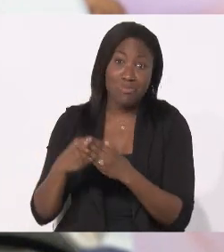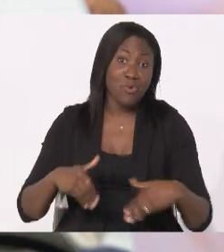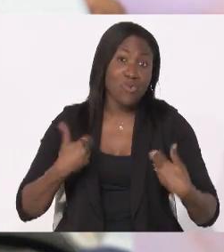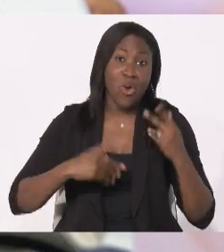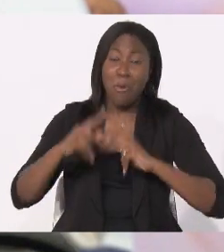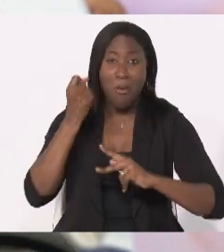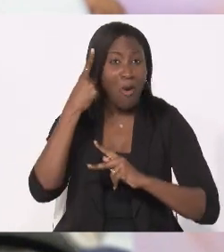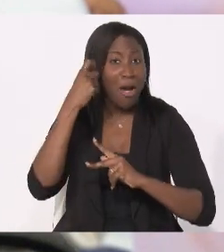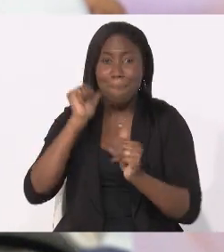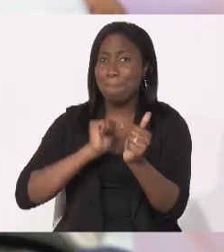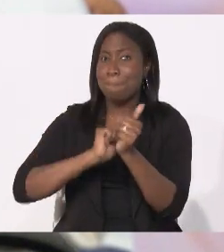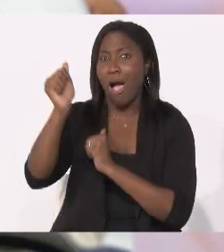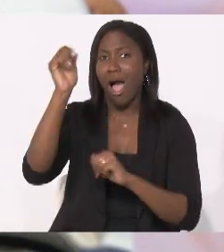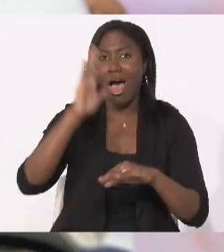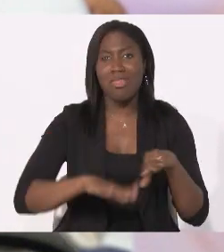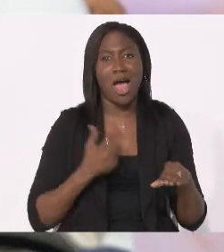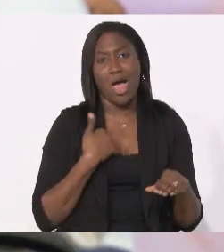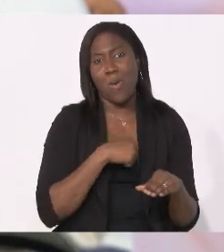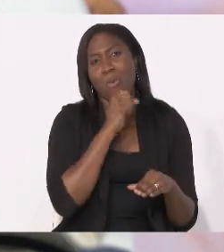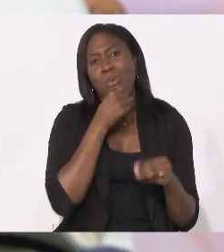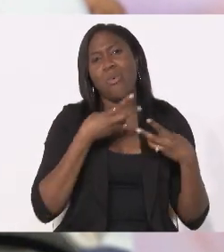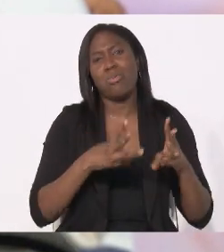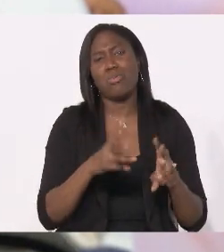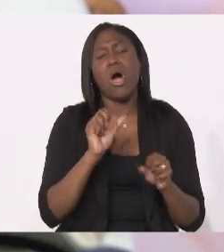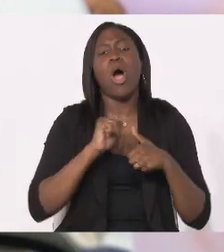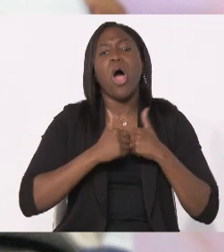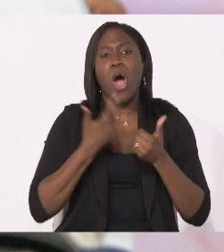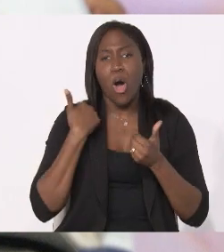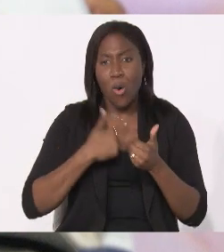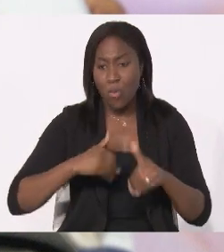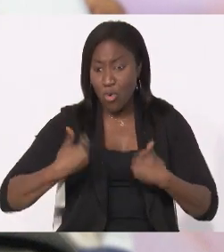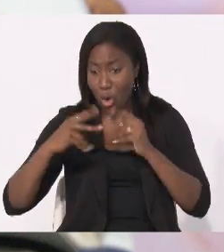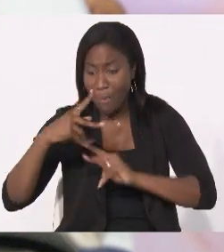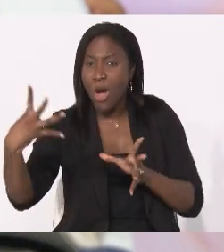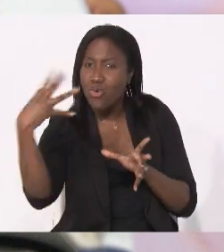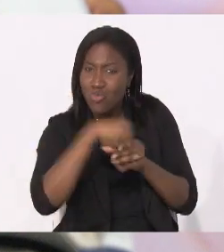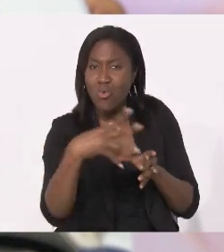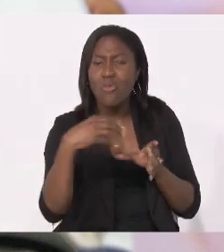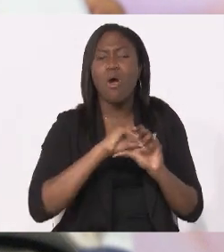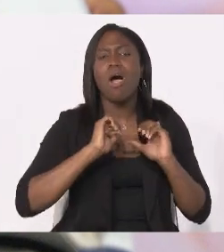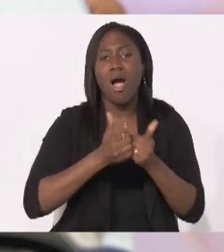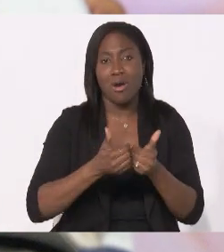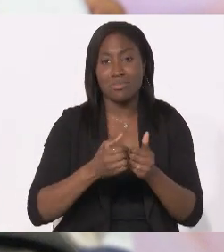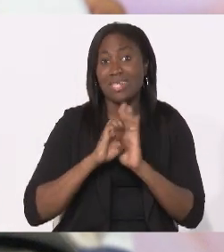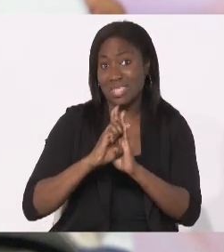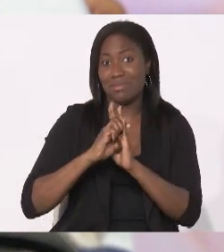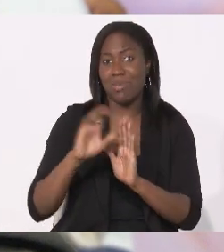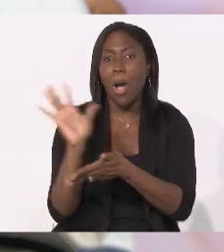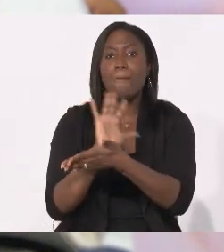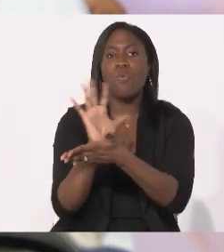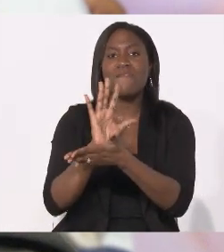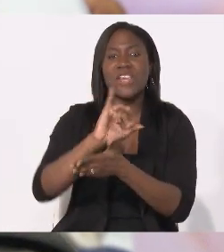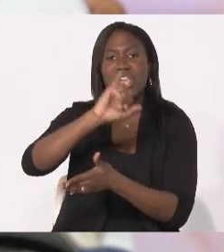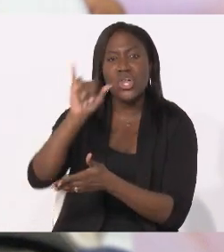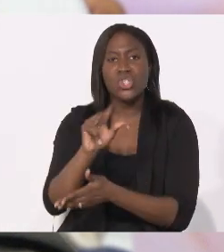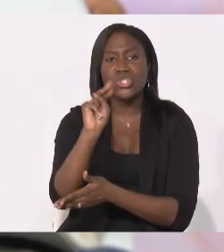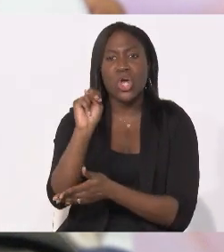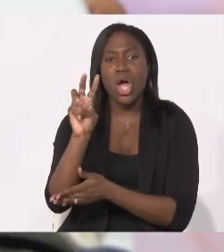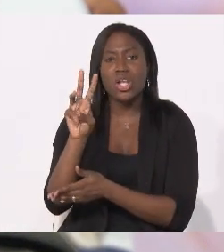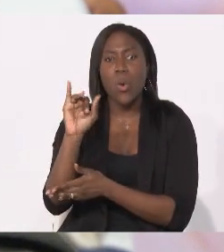they're ahead. How then do we include them in the genre side of it? We would look at John Wick, that has a lot of crime and